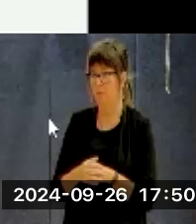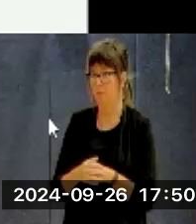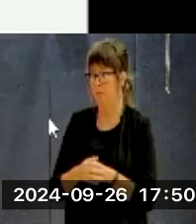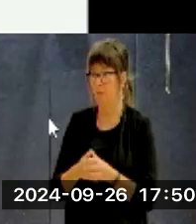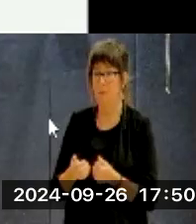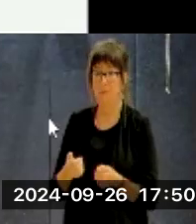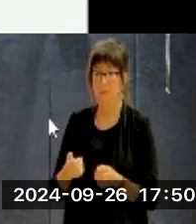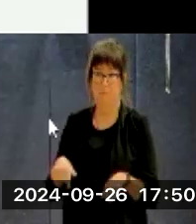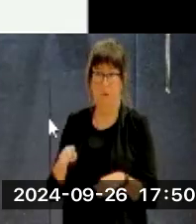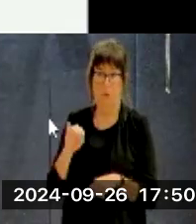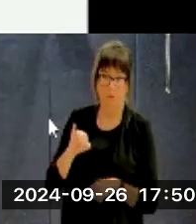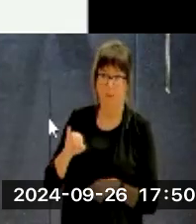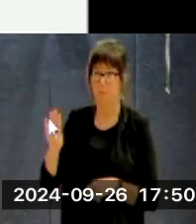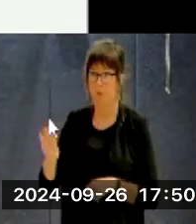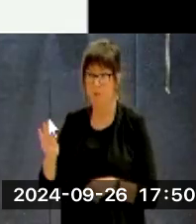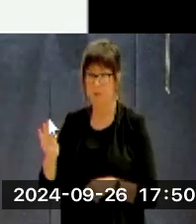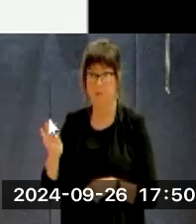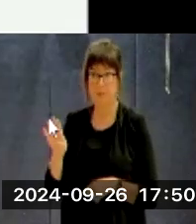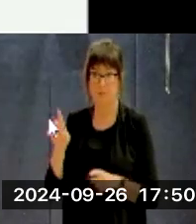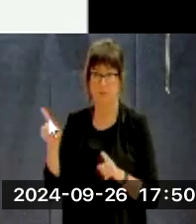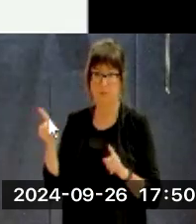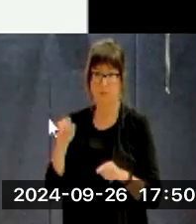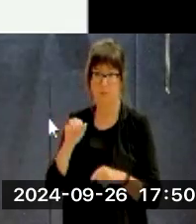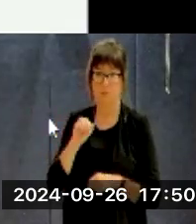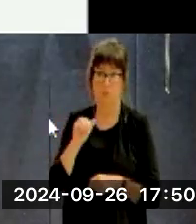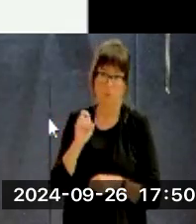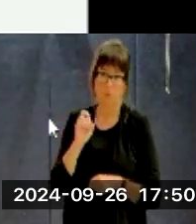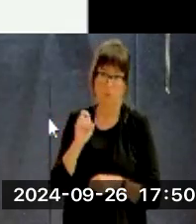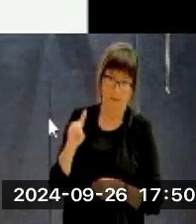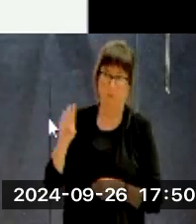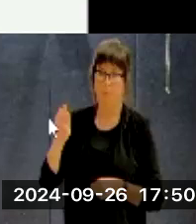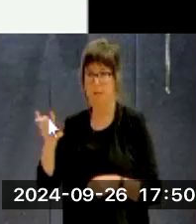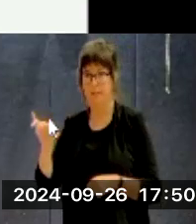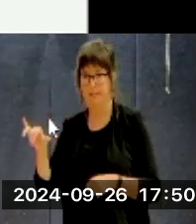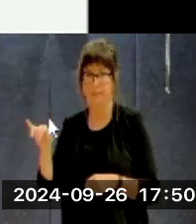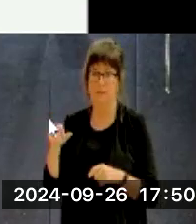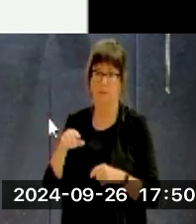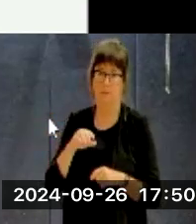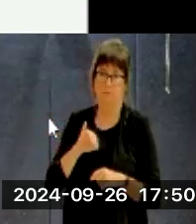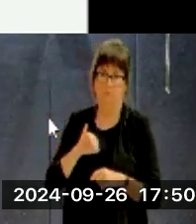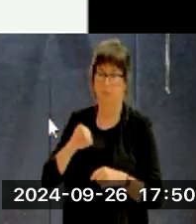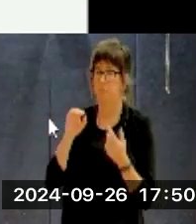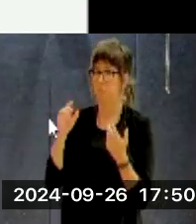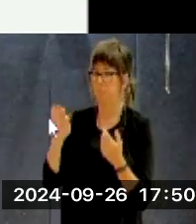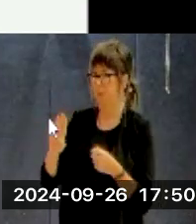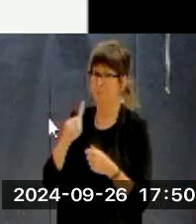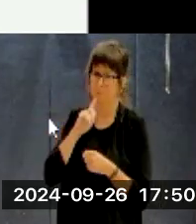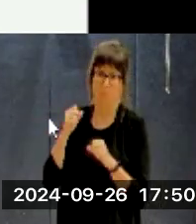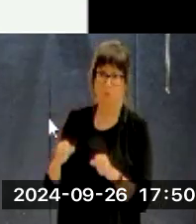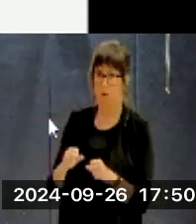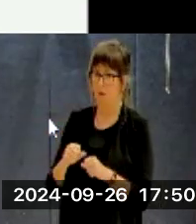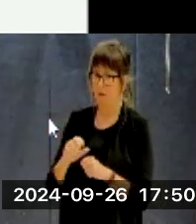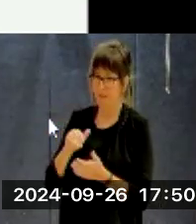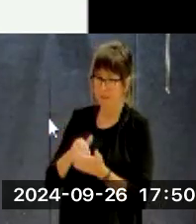Oakland, Berkeley and Oakland, notorious for being the birthplace of the disability movement.